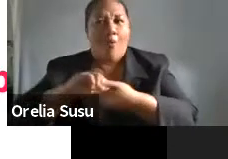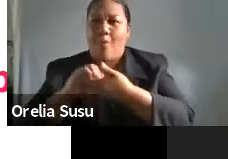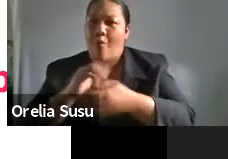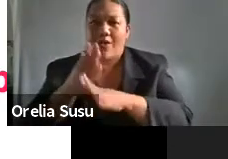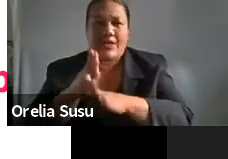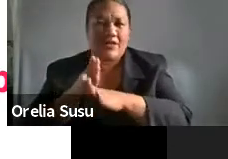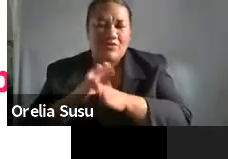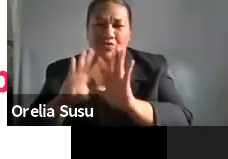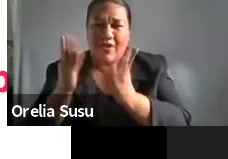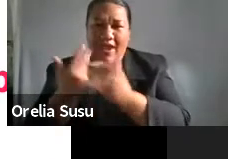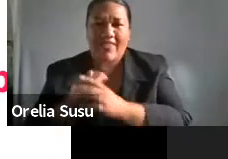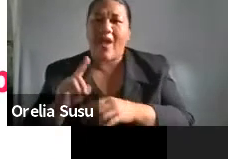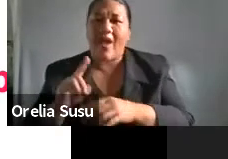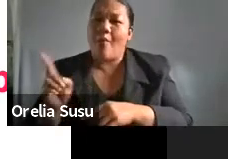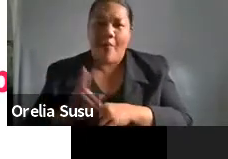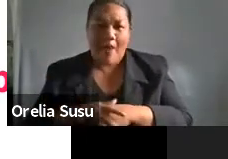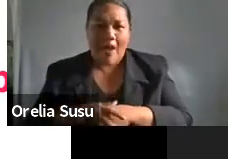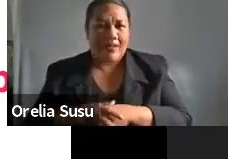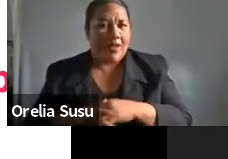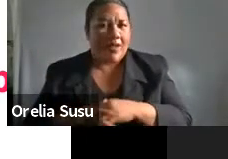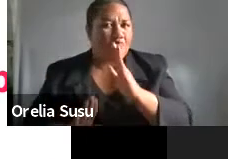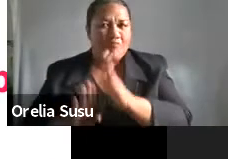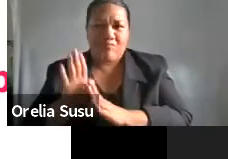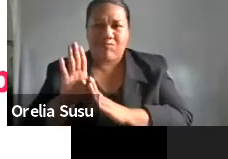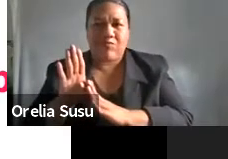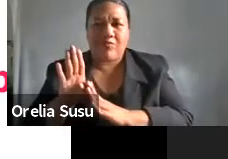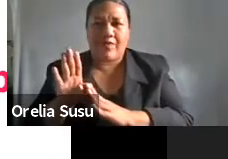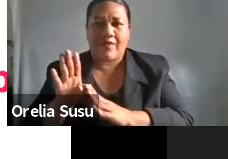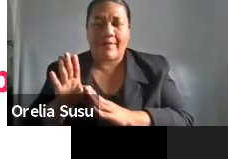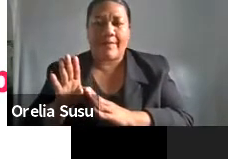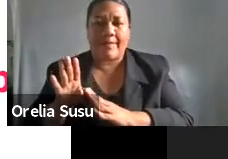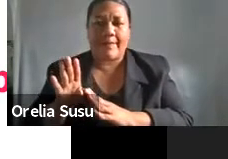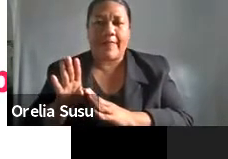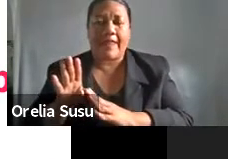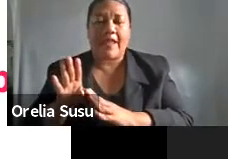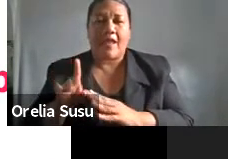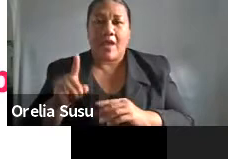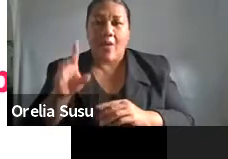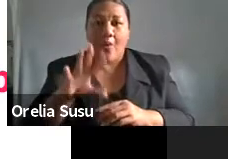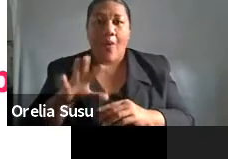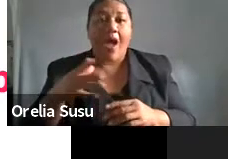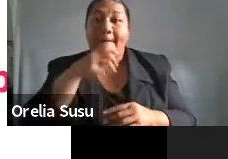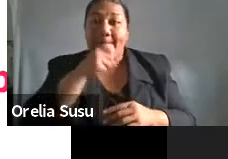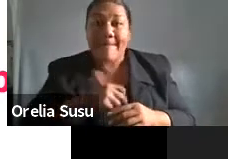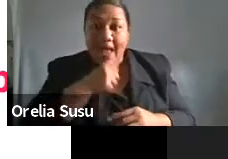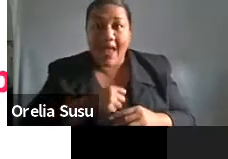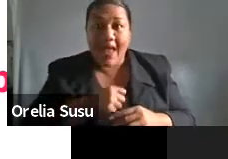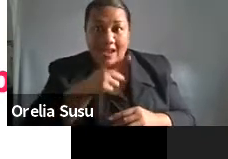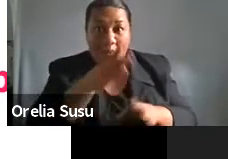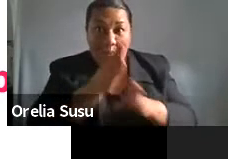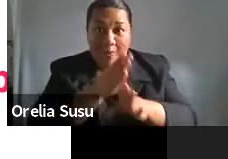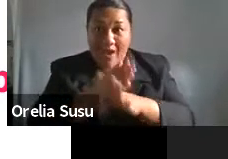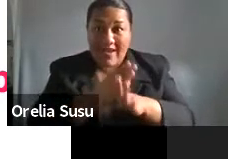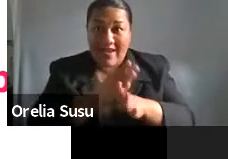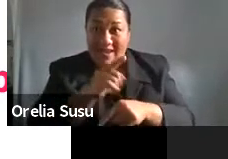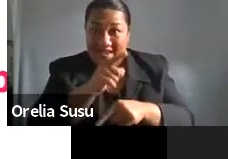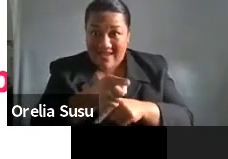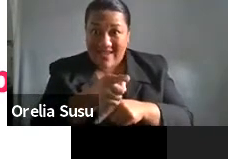the field that is male dominated. This is a Fiji woman construction PS support group.